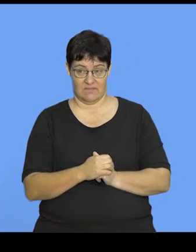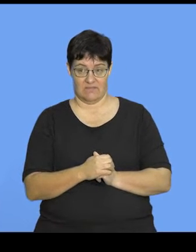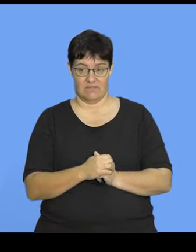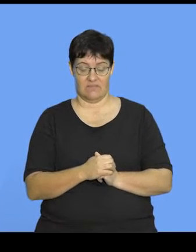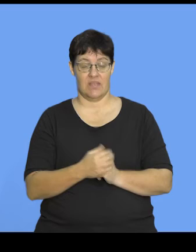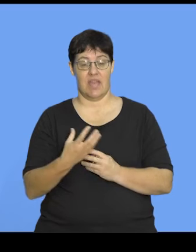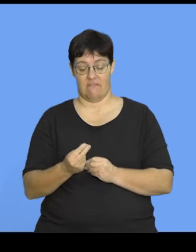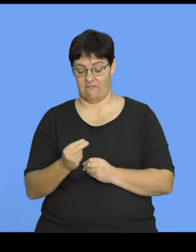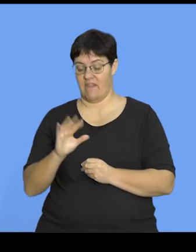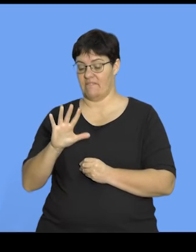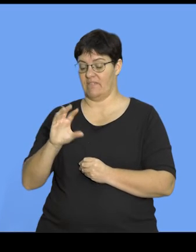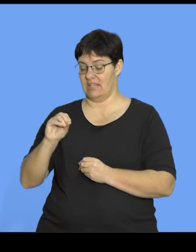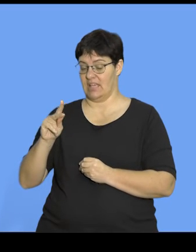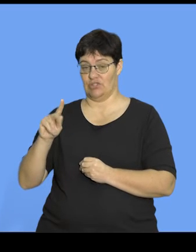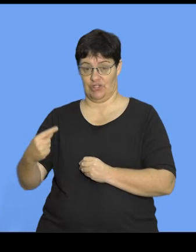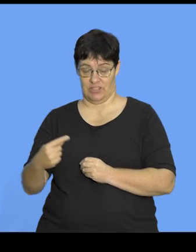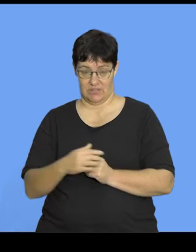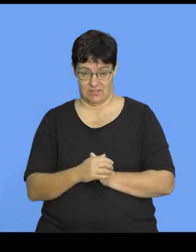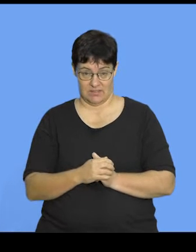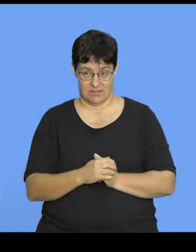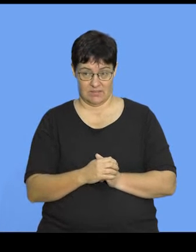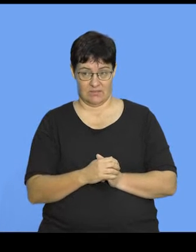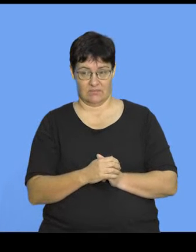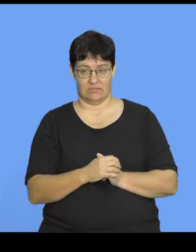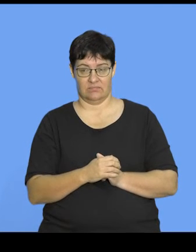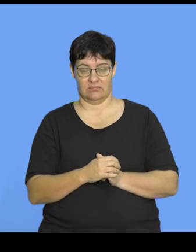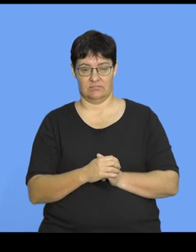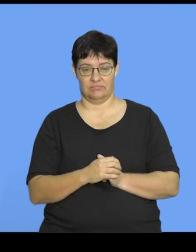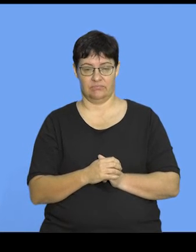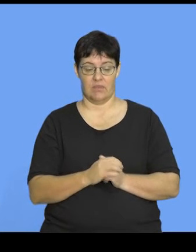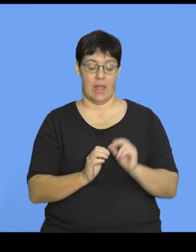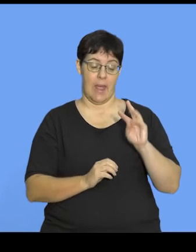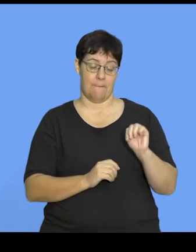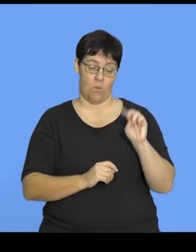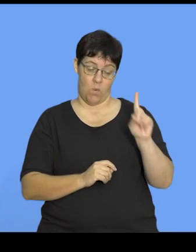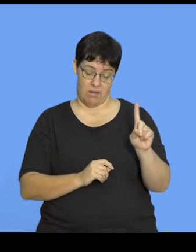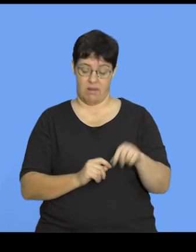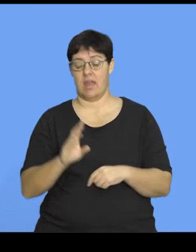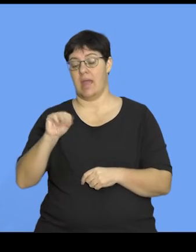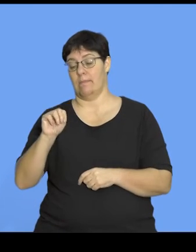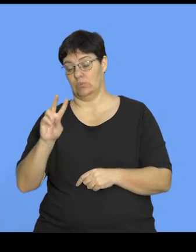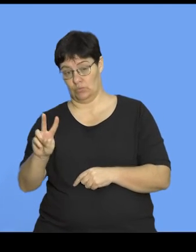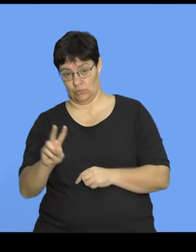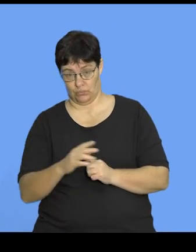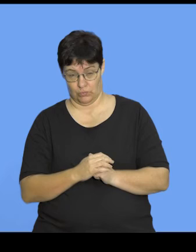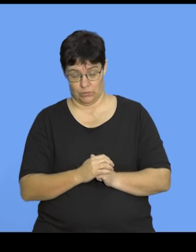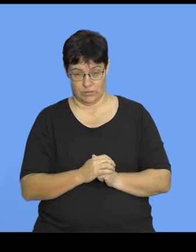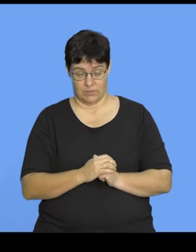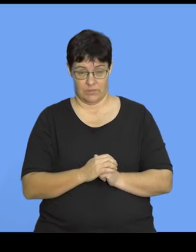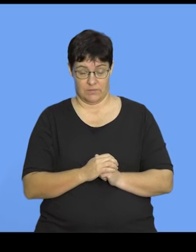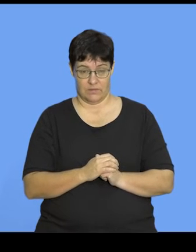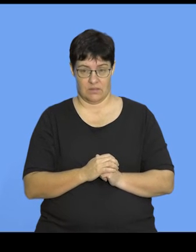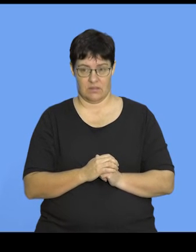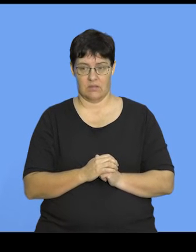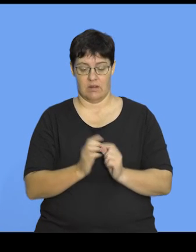and we have our 50 kilogram. I'm going to call this mass 1. I'm going to call that mass 2. And